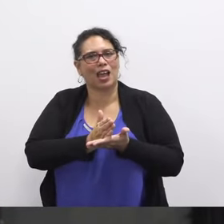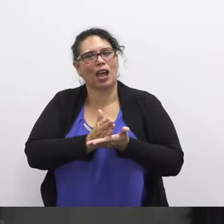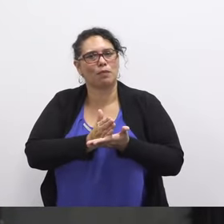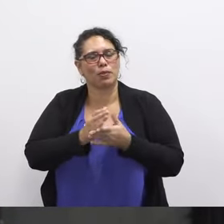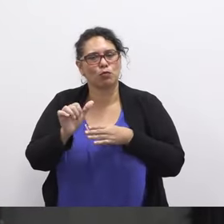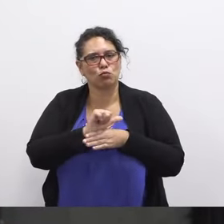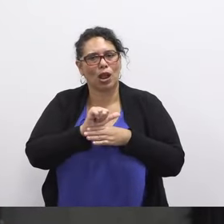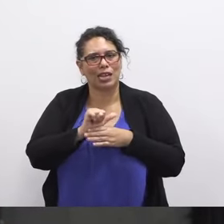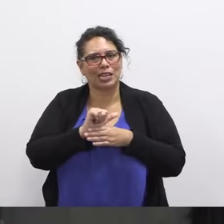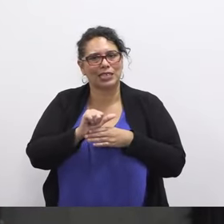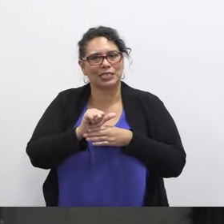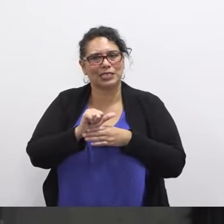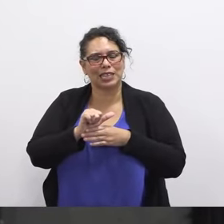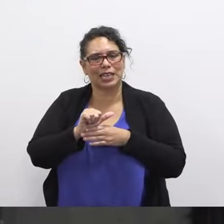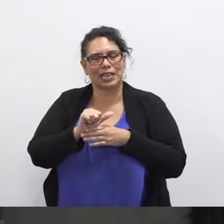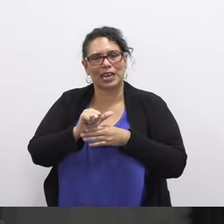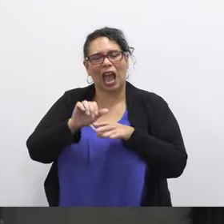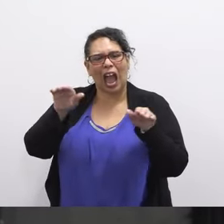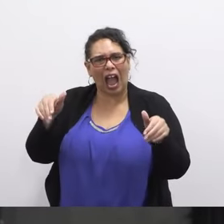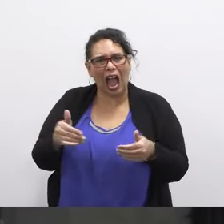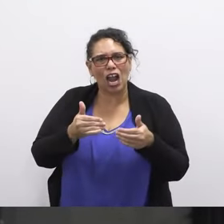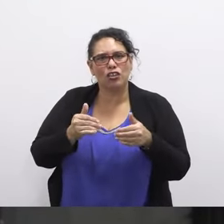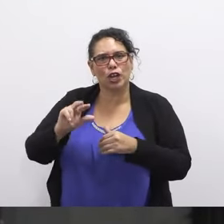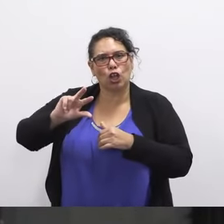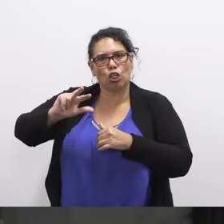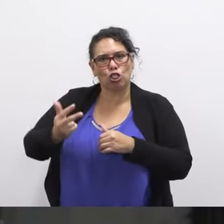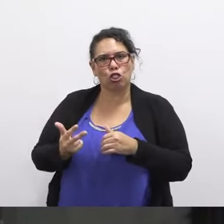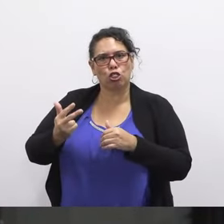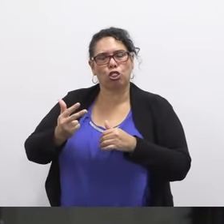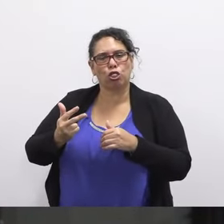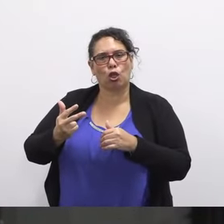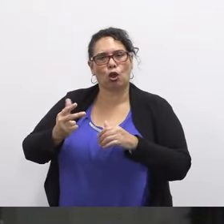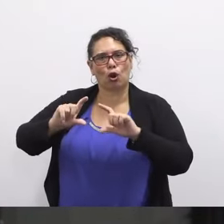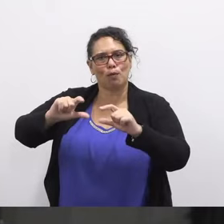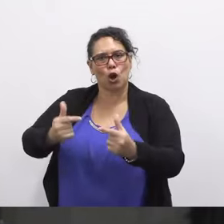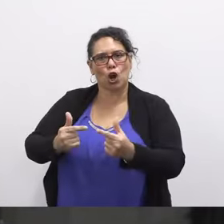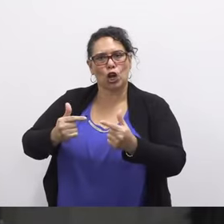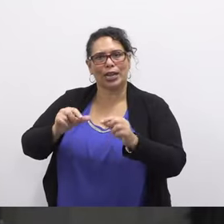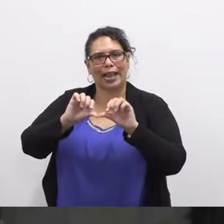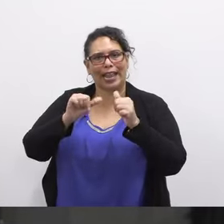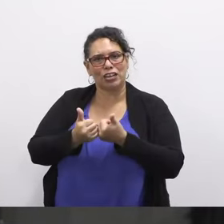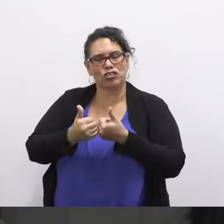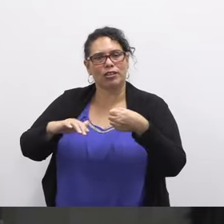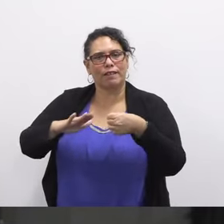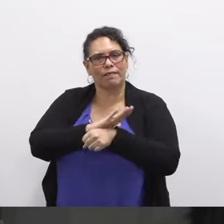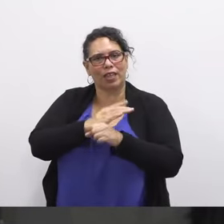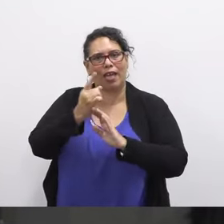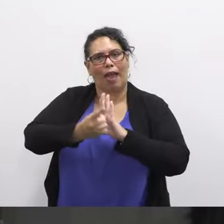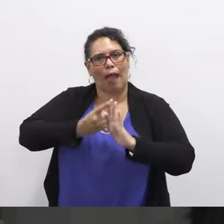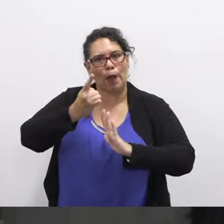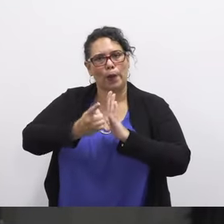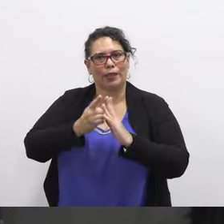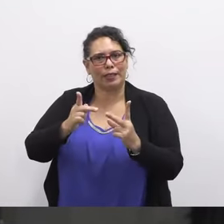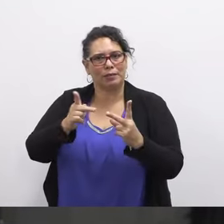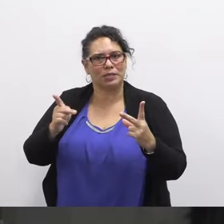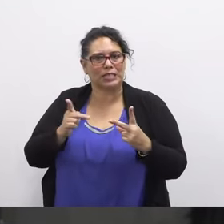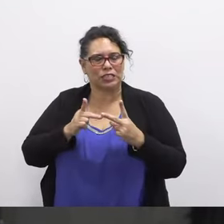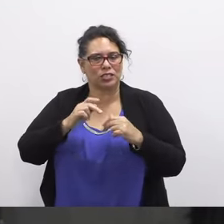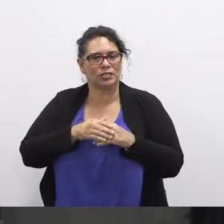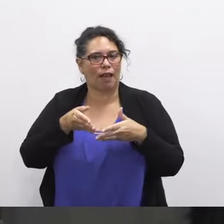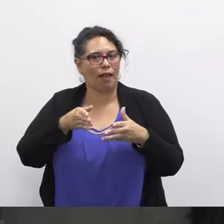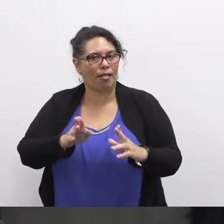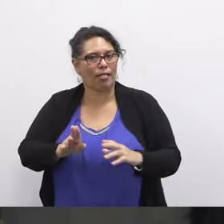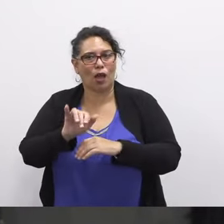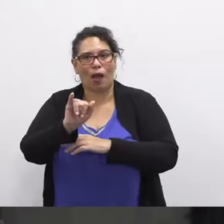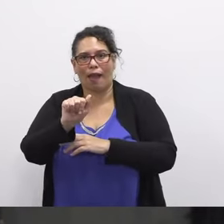of outsourcing our jobs by hiring third-party agencies to fill the hourly positions. Allow